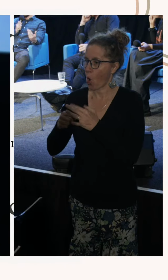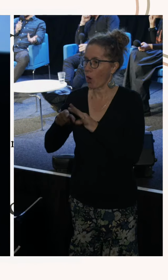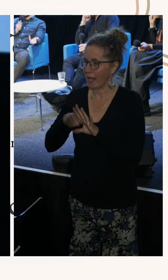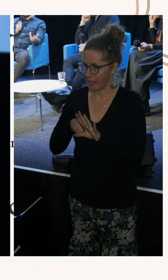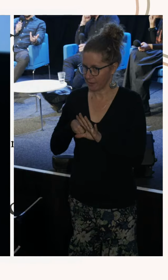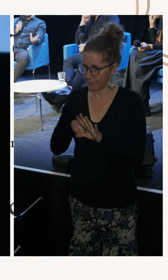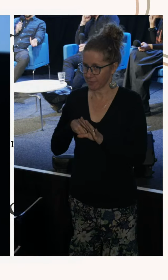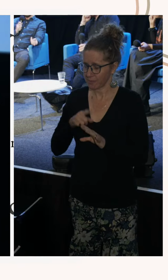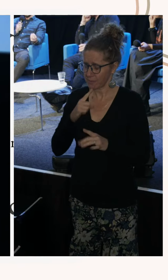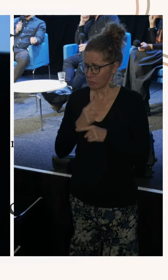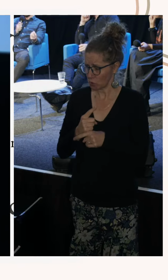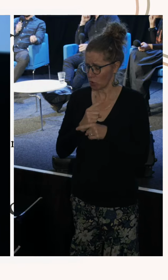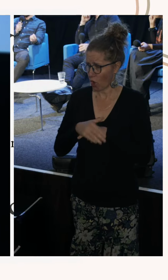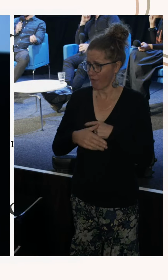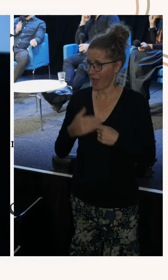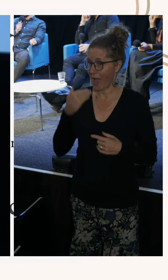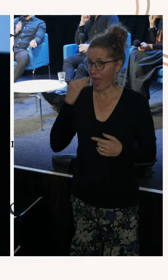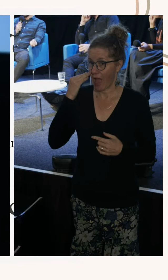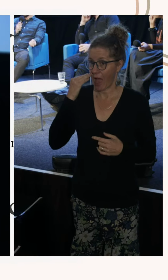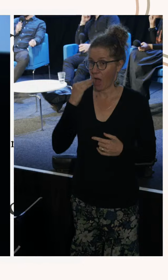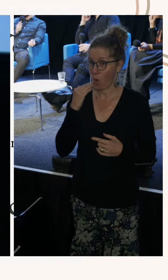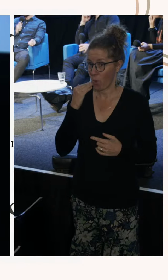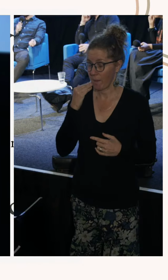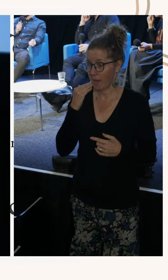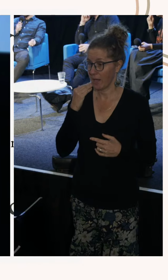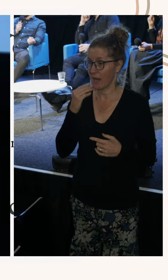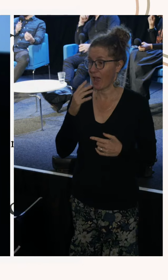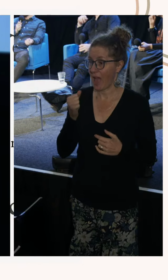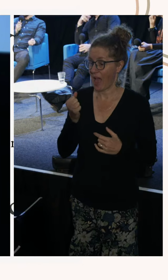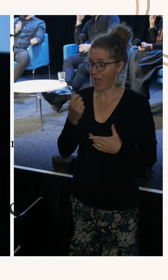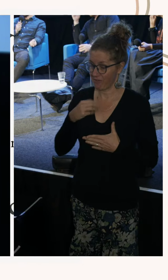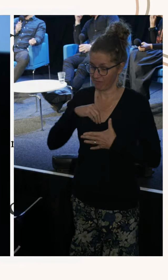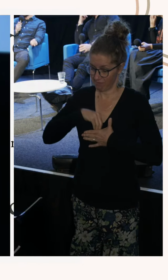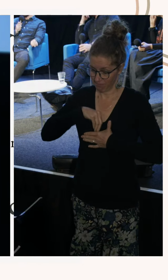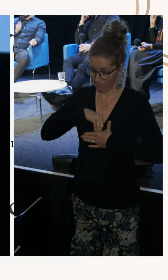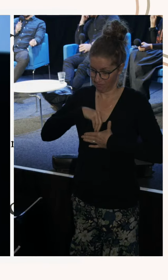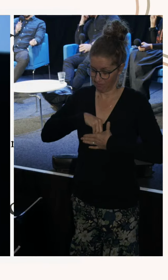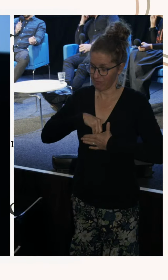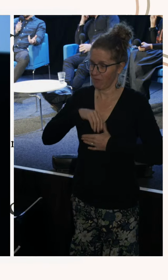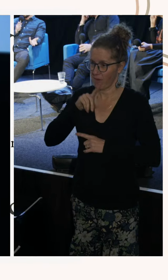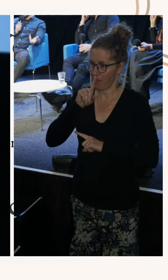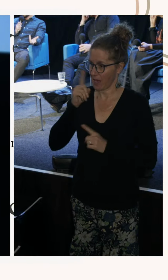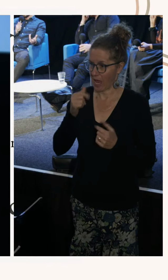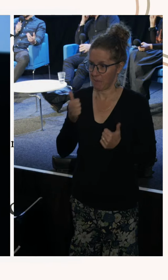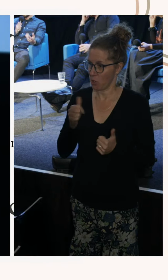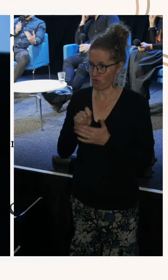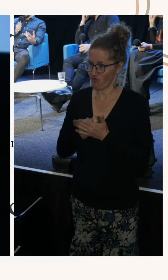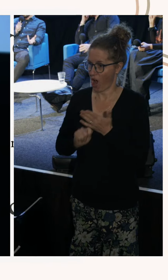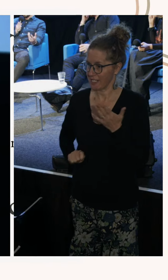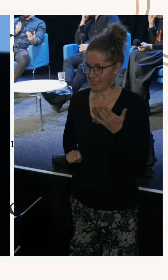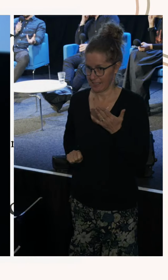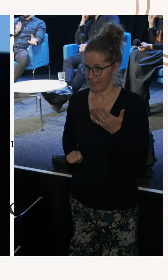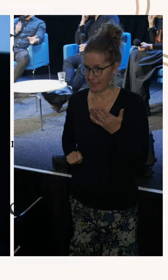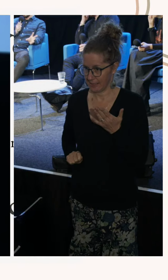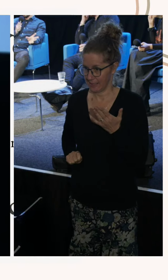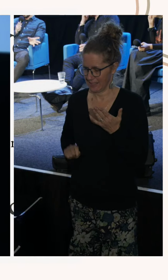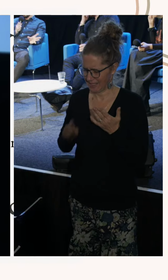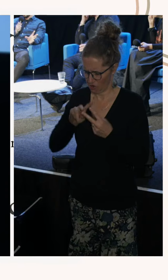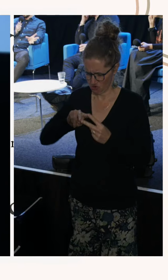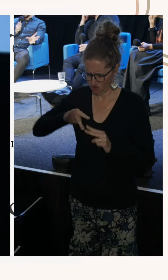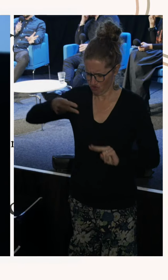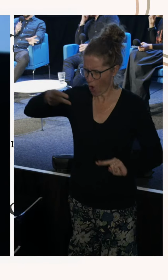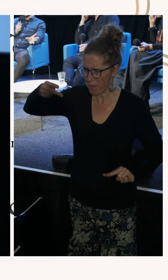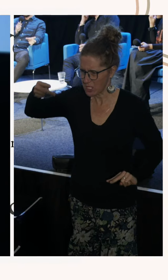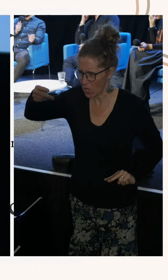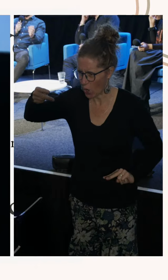basically how women are predisposed not to be good at writing. Because of I don't know what he says. It's like chromosomes or